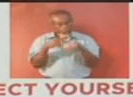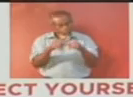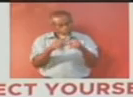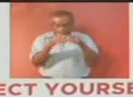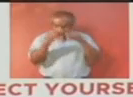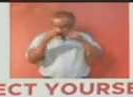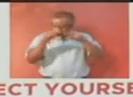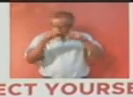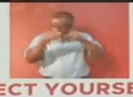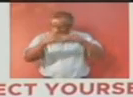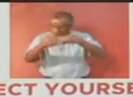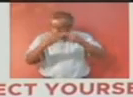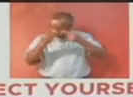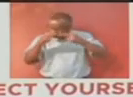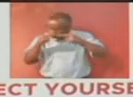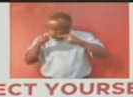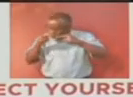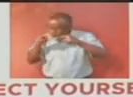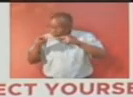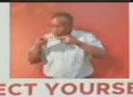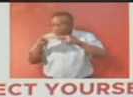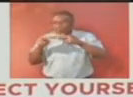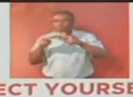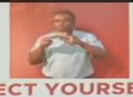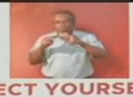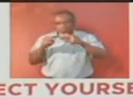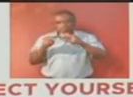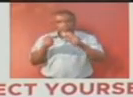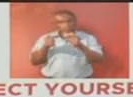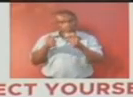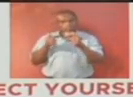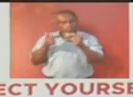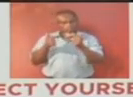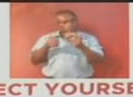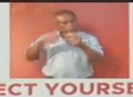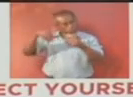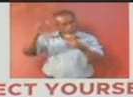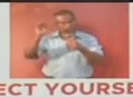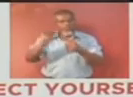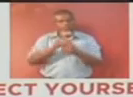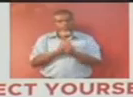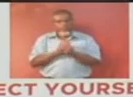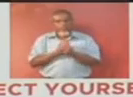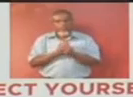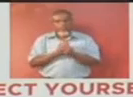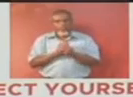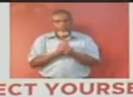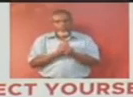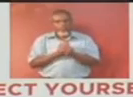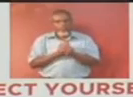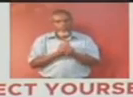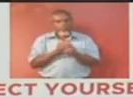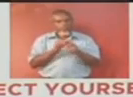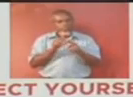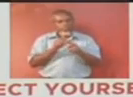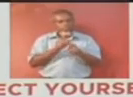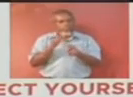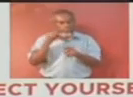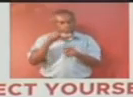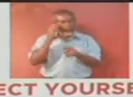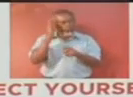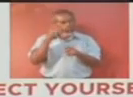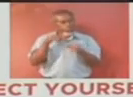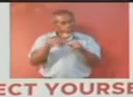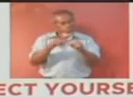the testing of individuals prior to vaccine, not done here, not done globally, but we do screen to ensure that